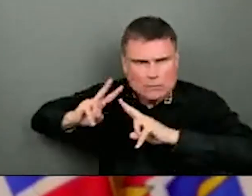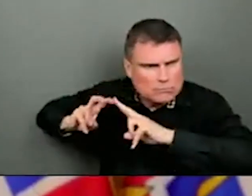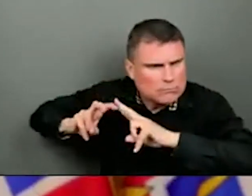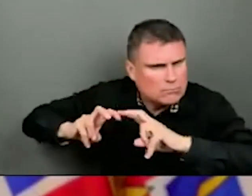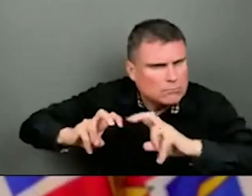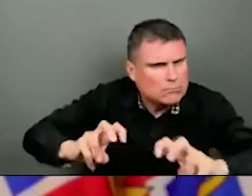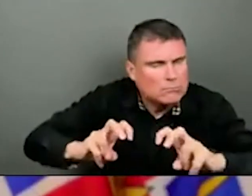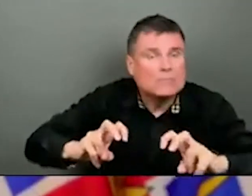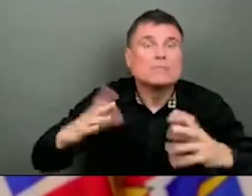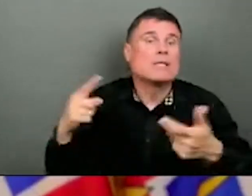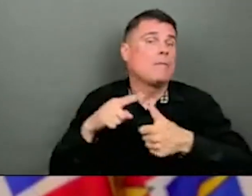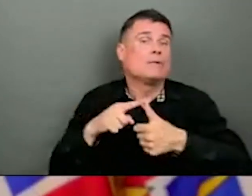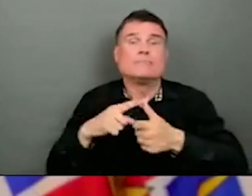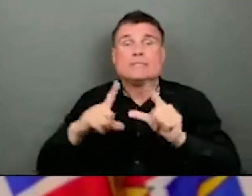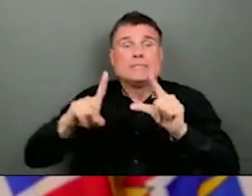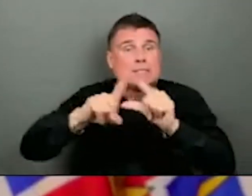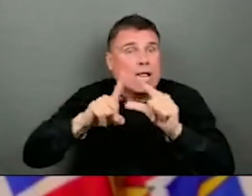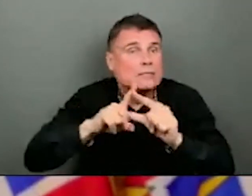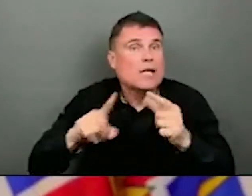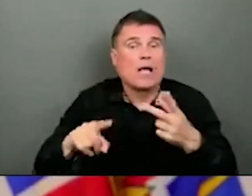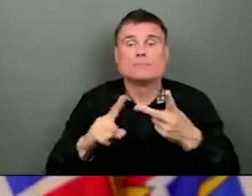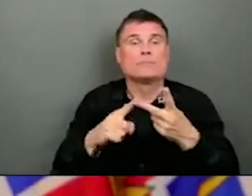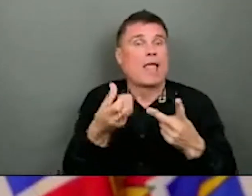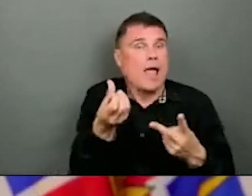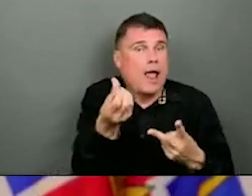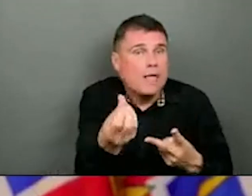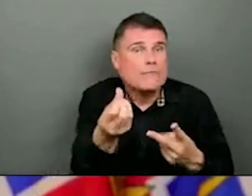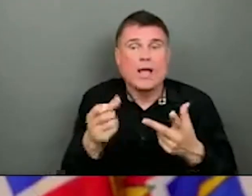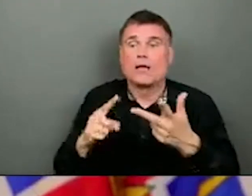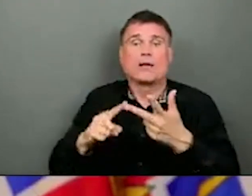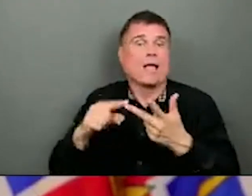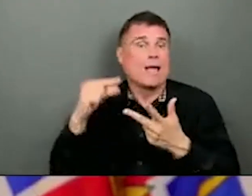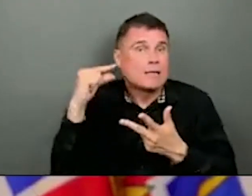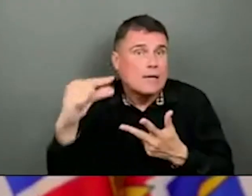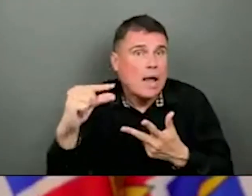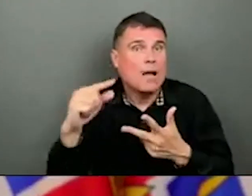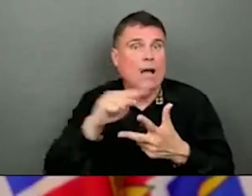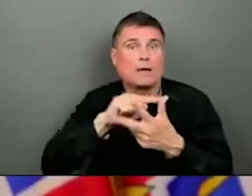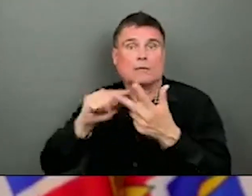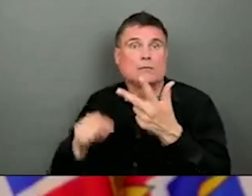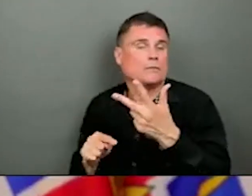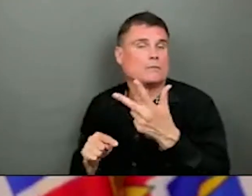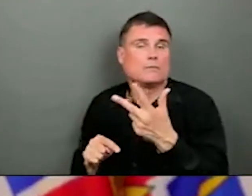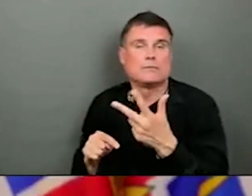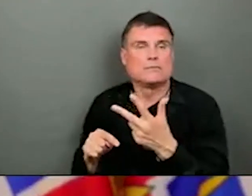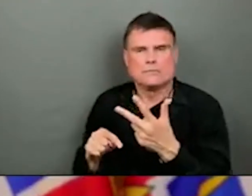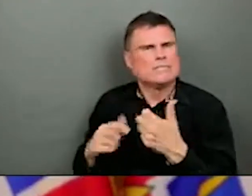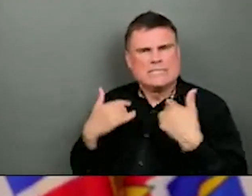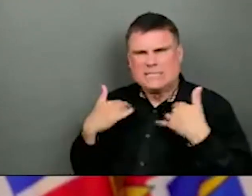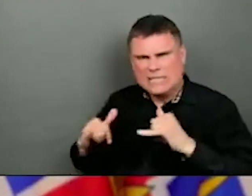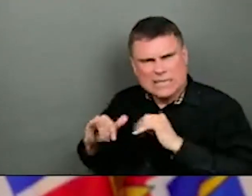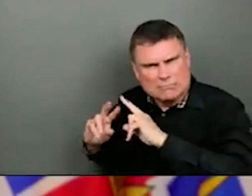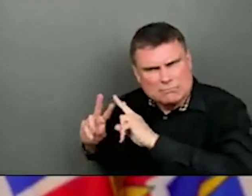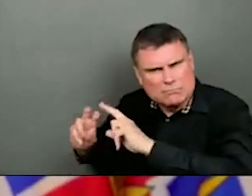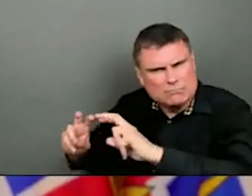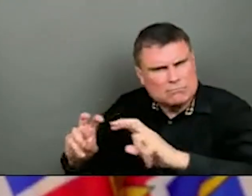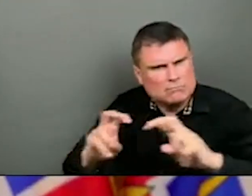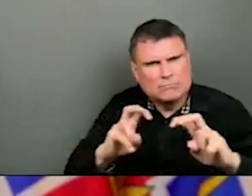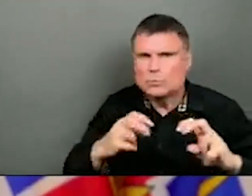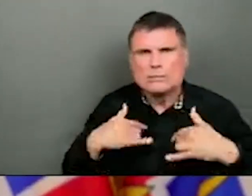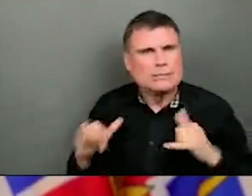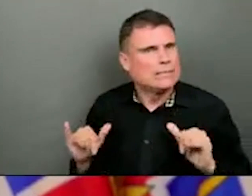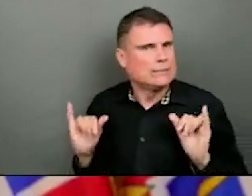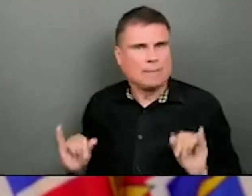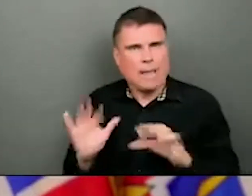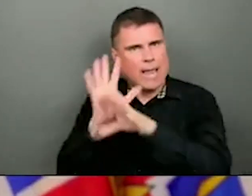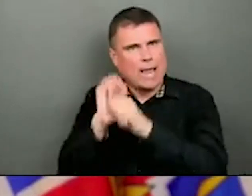one arises will work. And we've seen that. We've seen that because our cases have come down regardless of which strain people